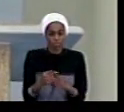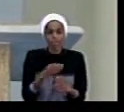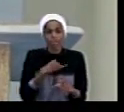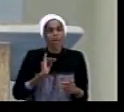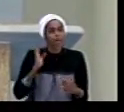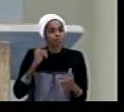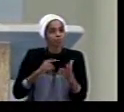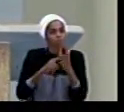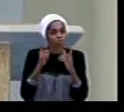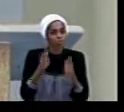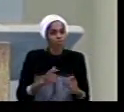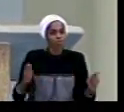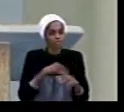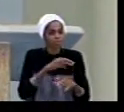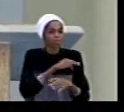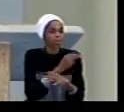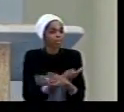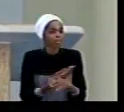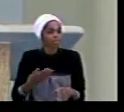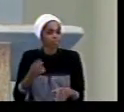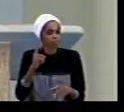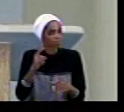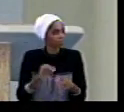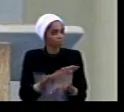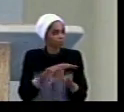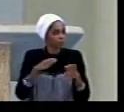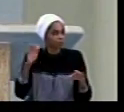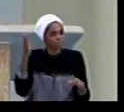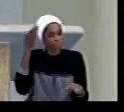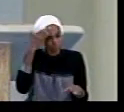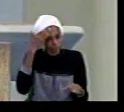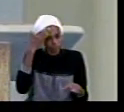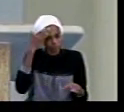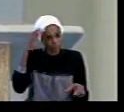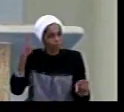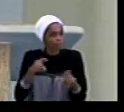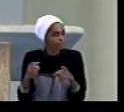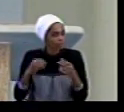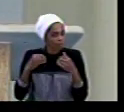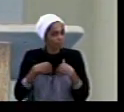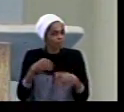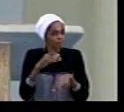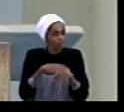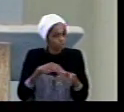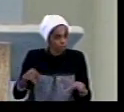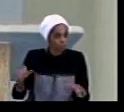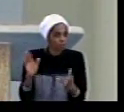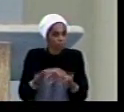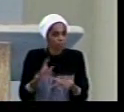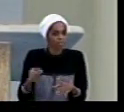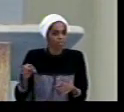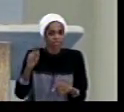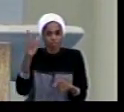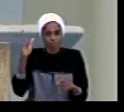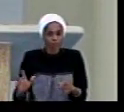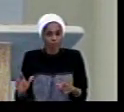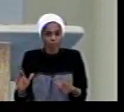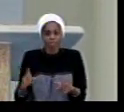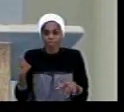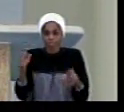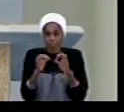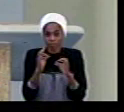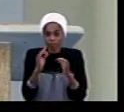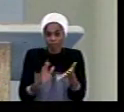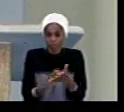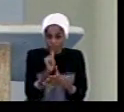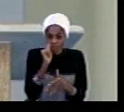mighty things which thou knowest not. As we have called upon the Lord, if you believe God will